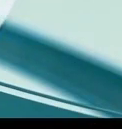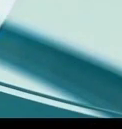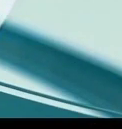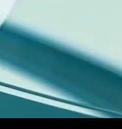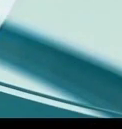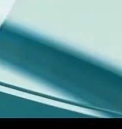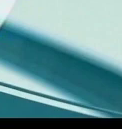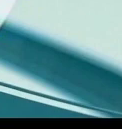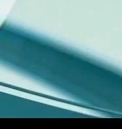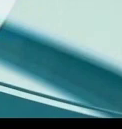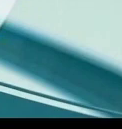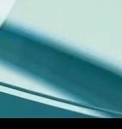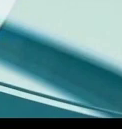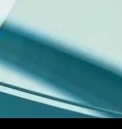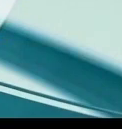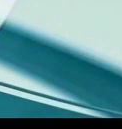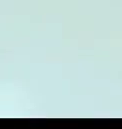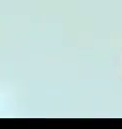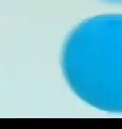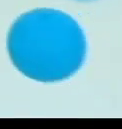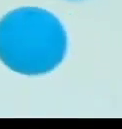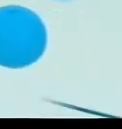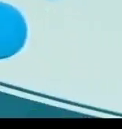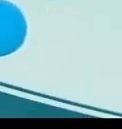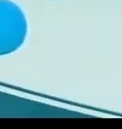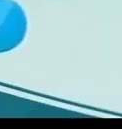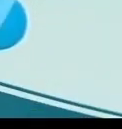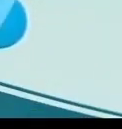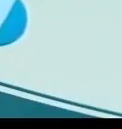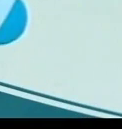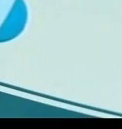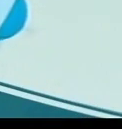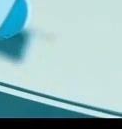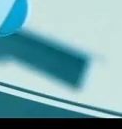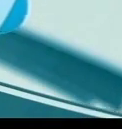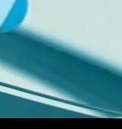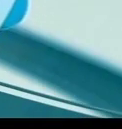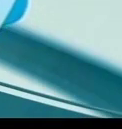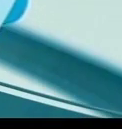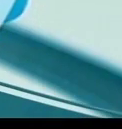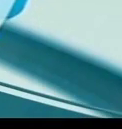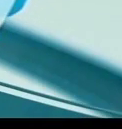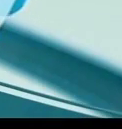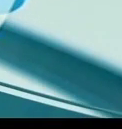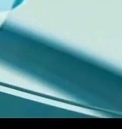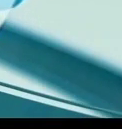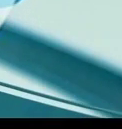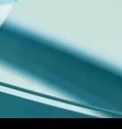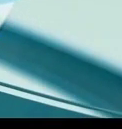mercy. You are here to experience the great possibilities through the power of Christ. You must.